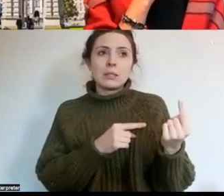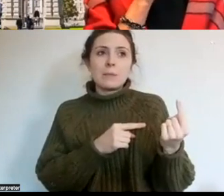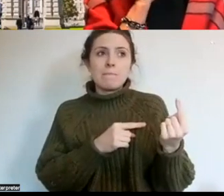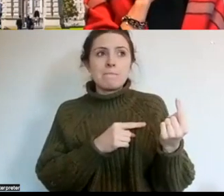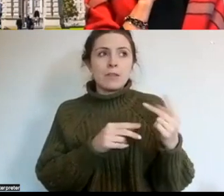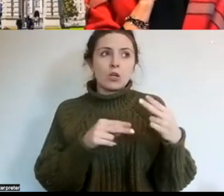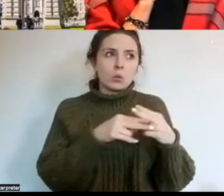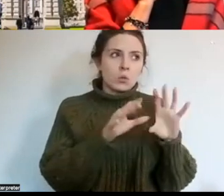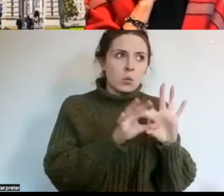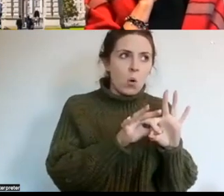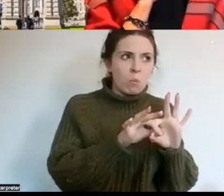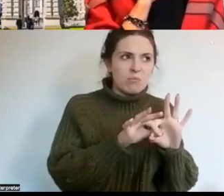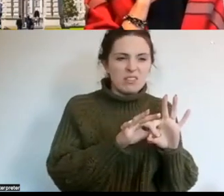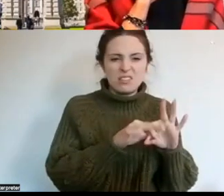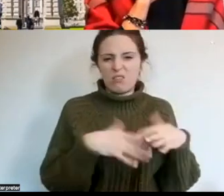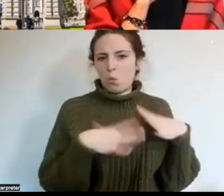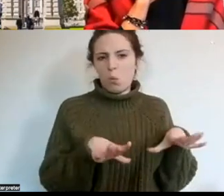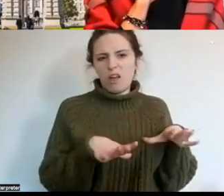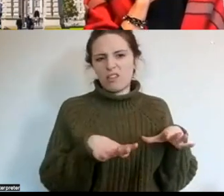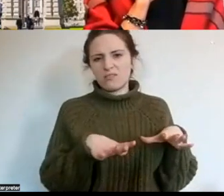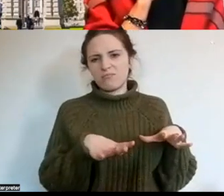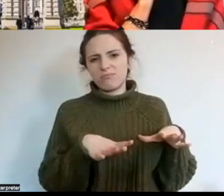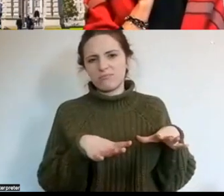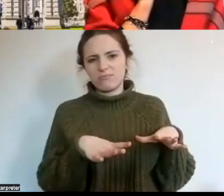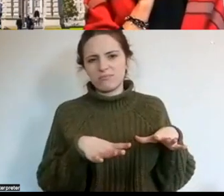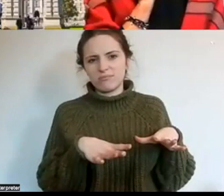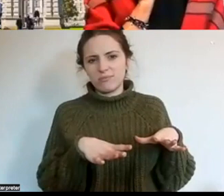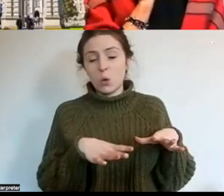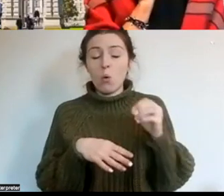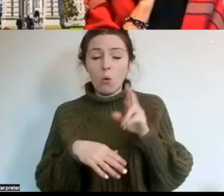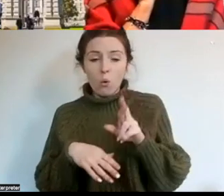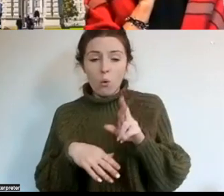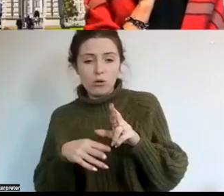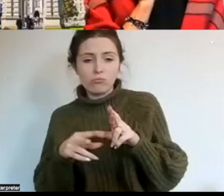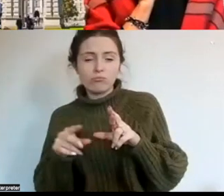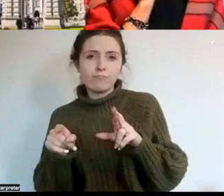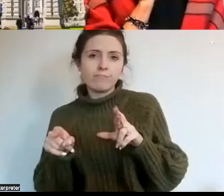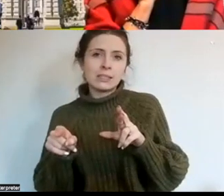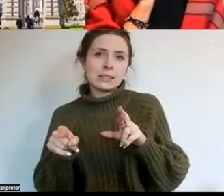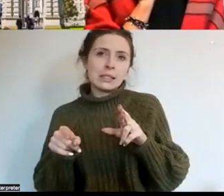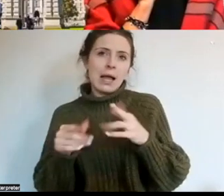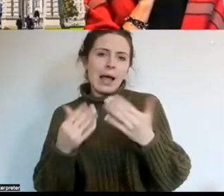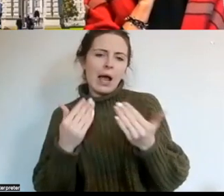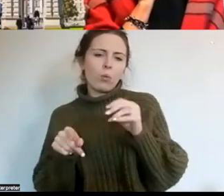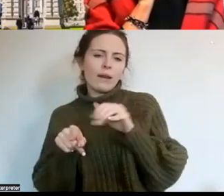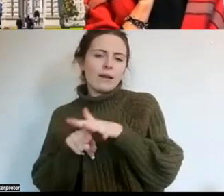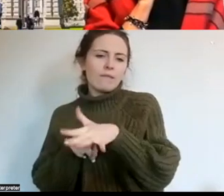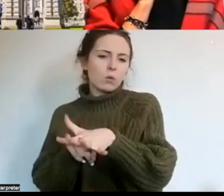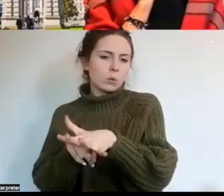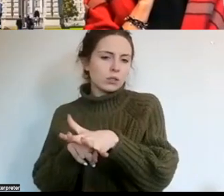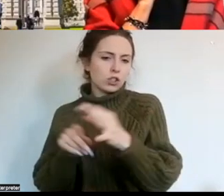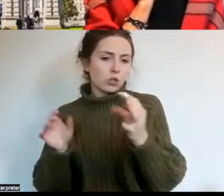are something we don't want, and or we can look at, so how do we influence them just as we're seeking